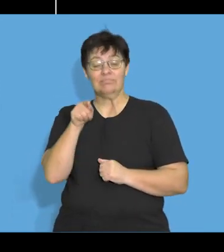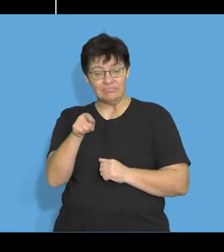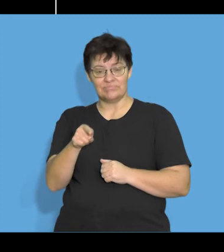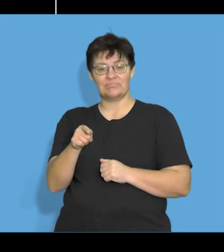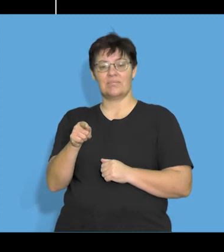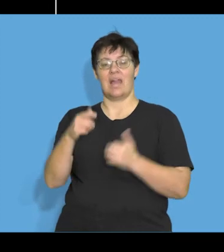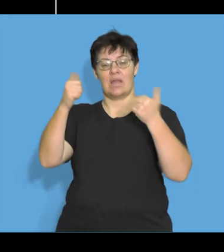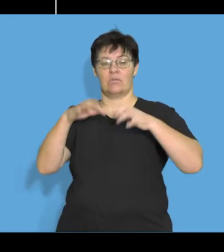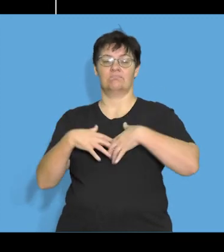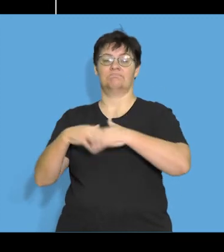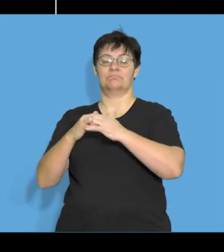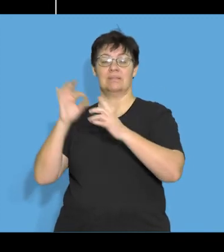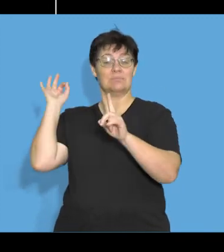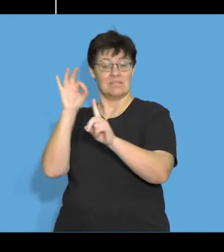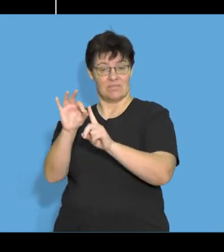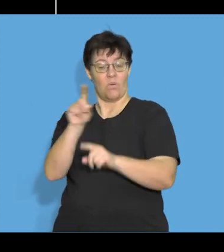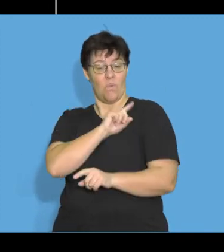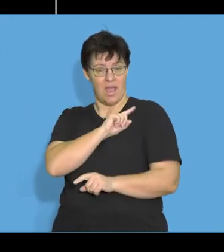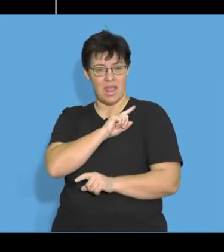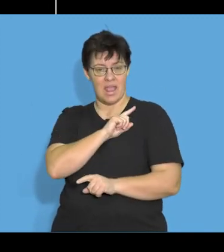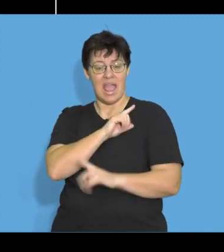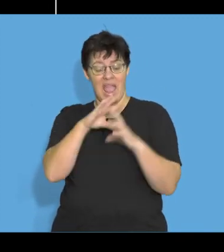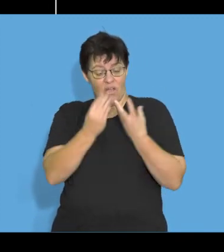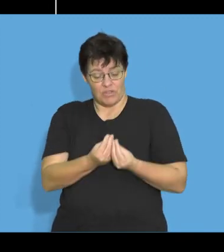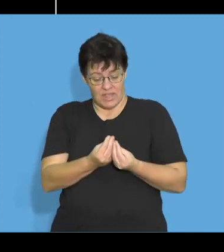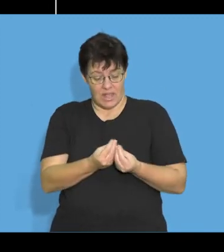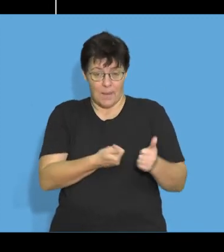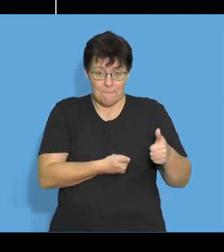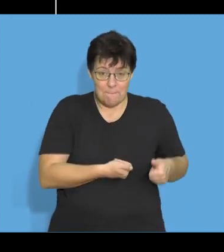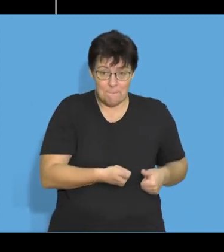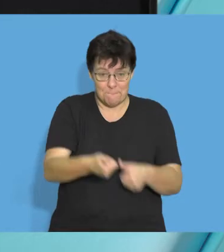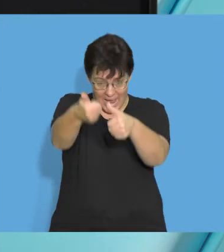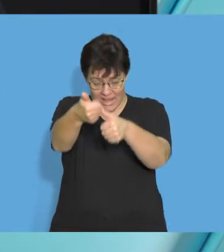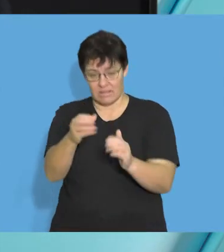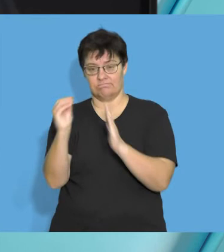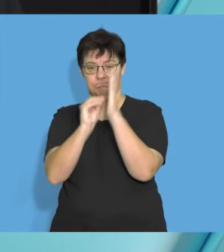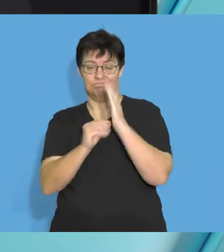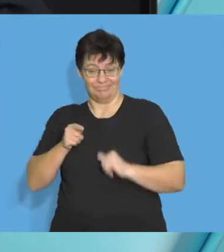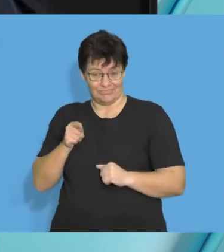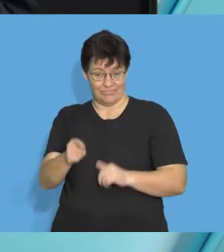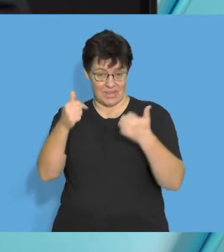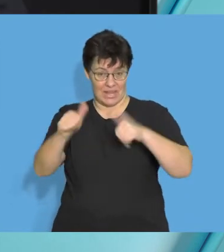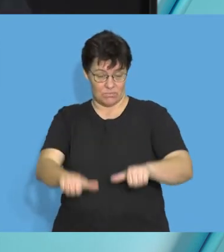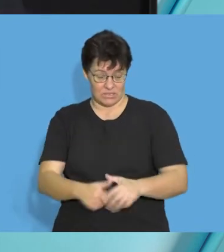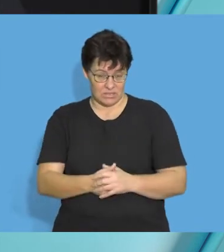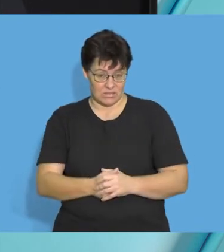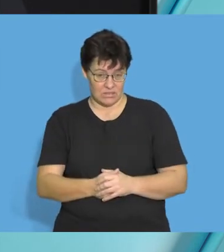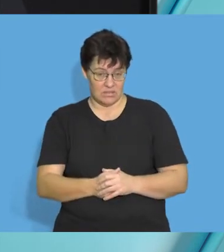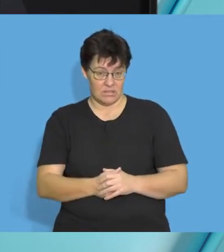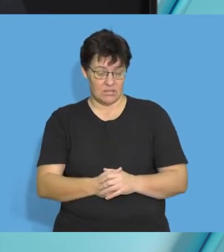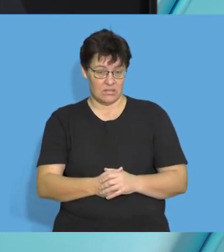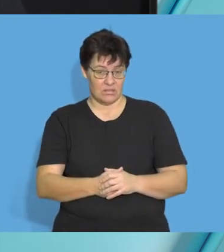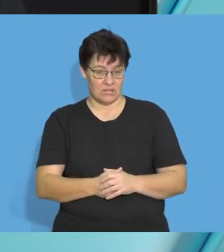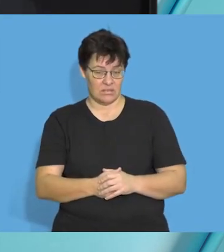set up to record all the goods that we are returning to our suppliers. So you debit your